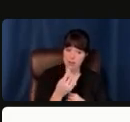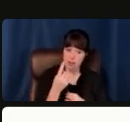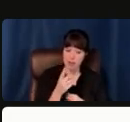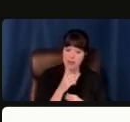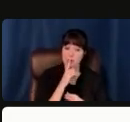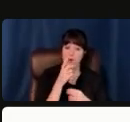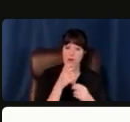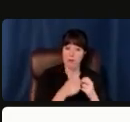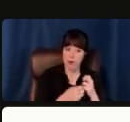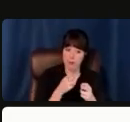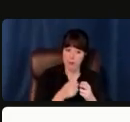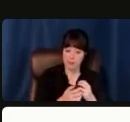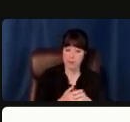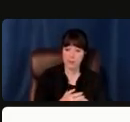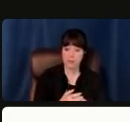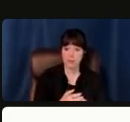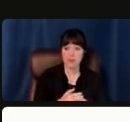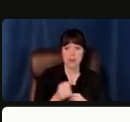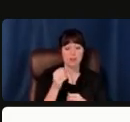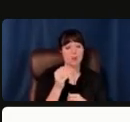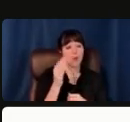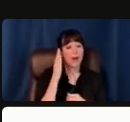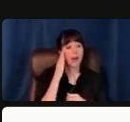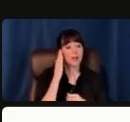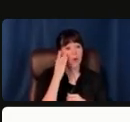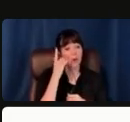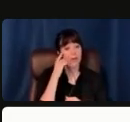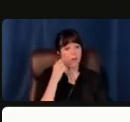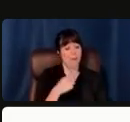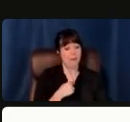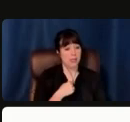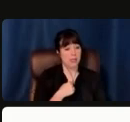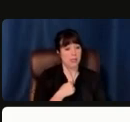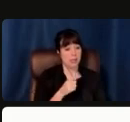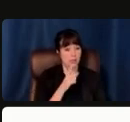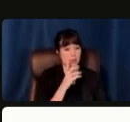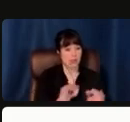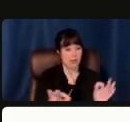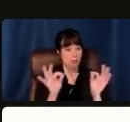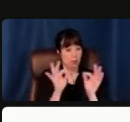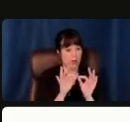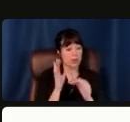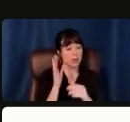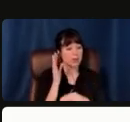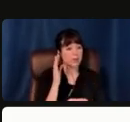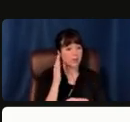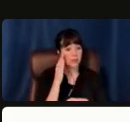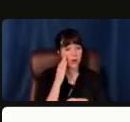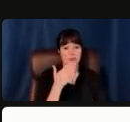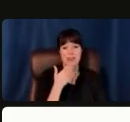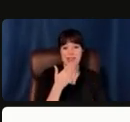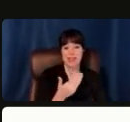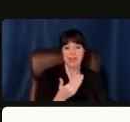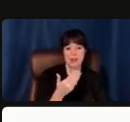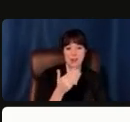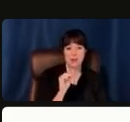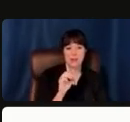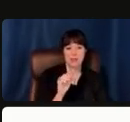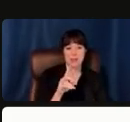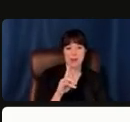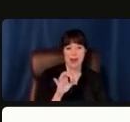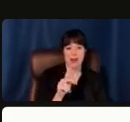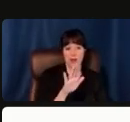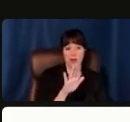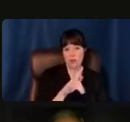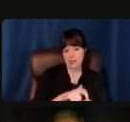real problem. So I know for me, it's really important to note that. Thank you, Ms. Medlock. I'm sorry, but your time is